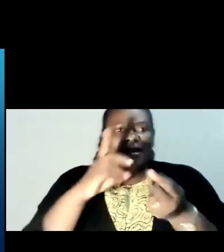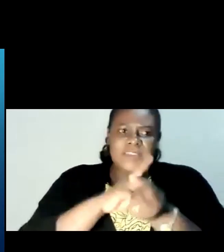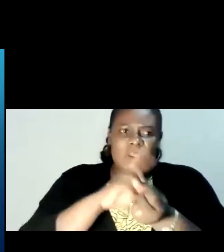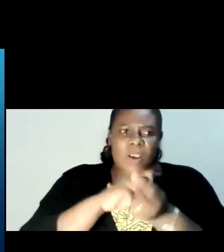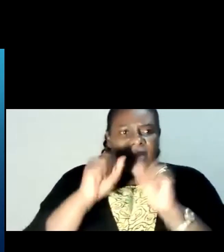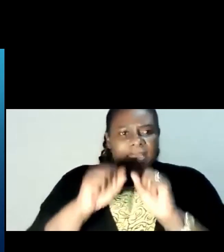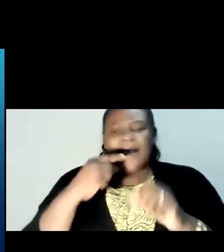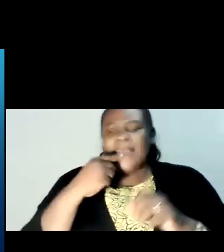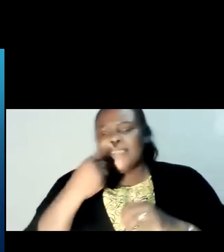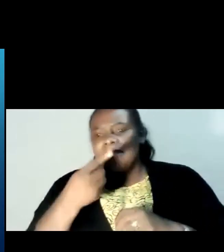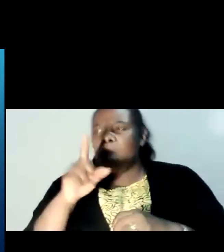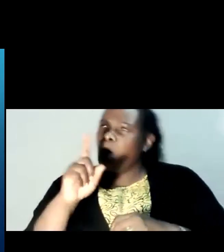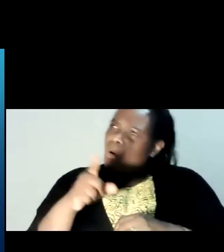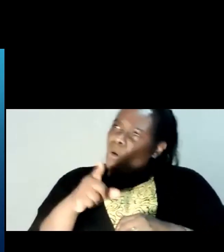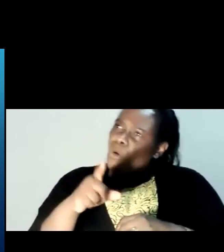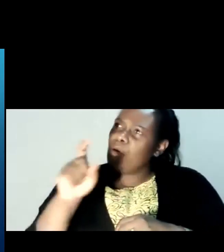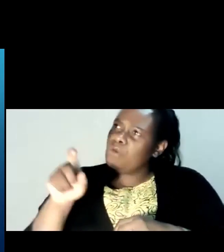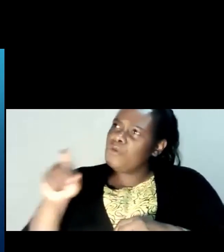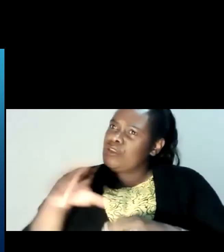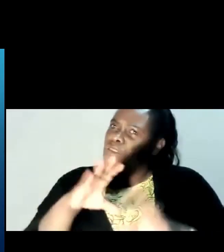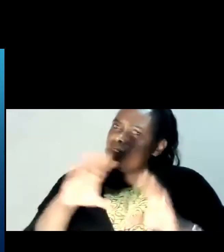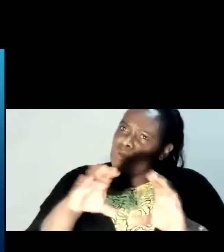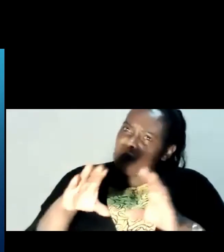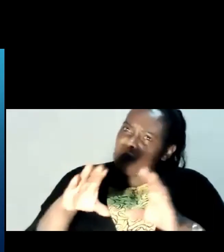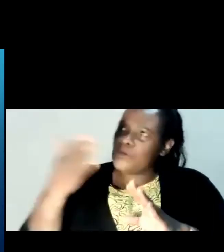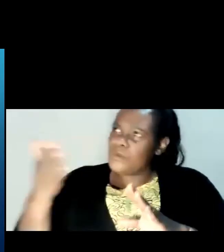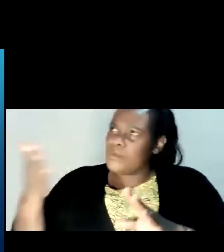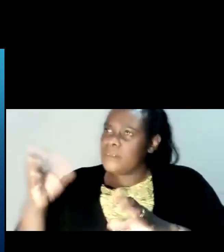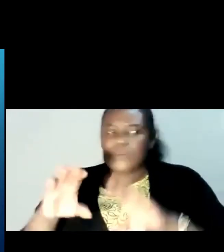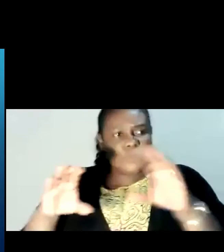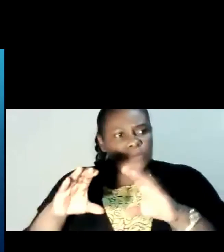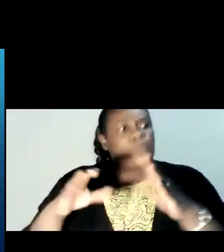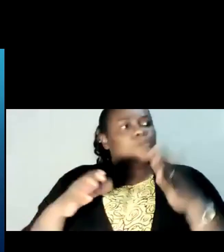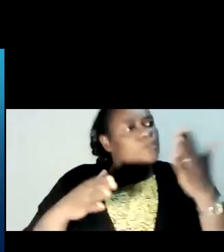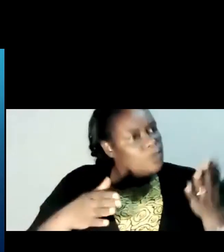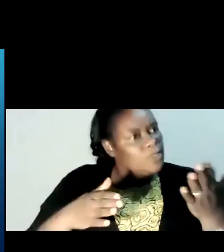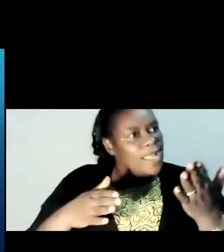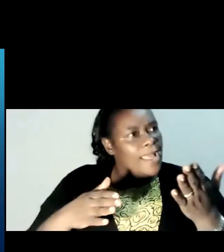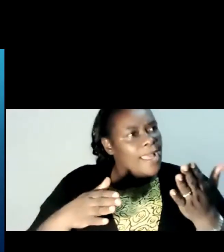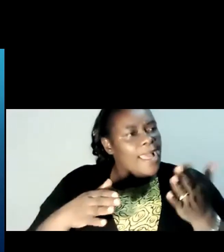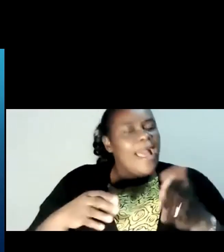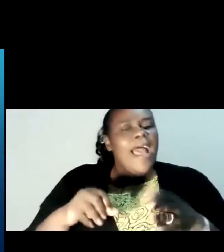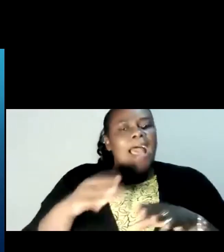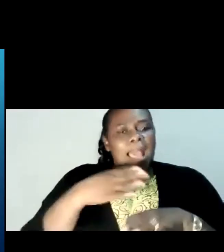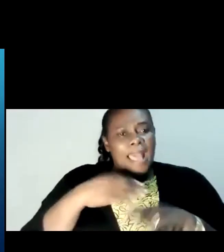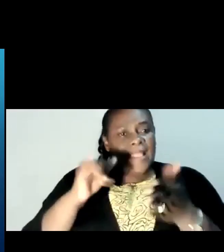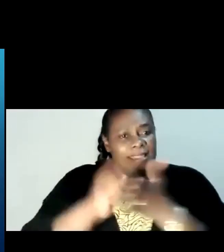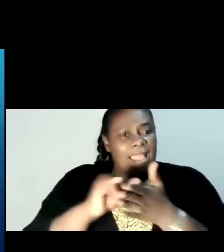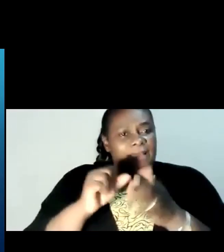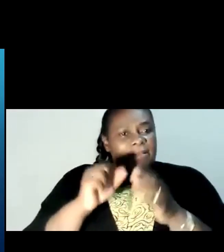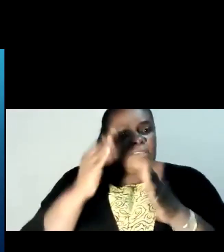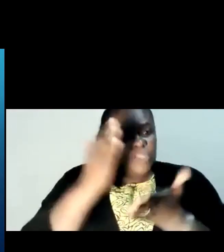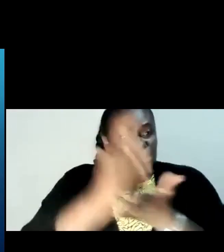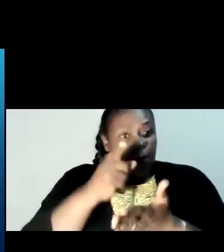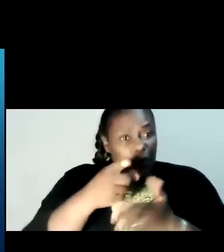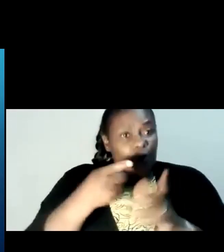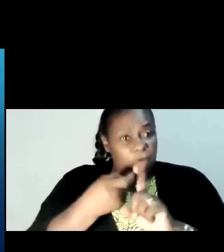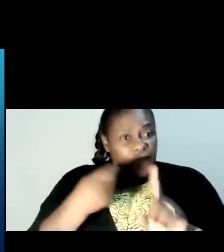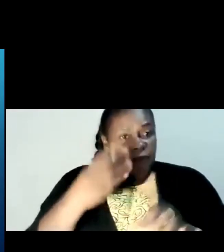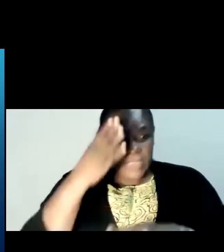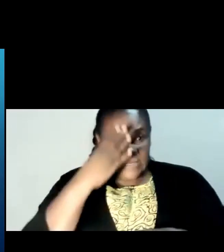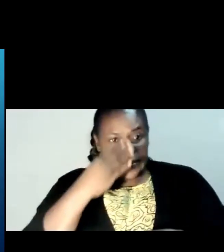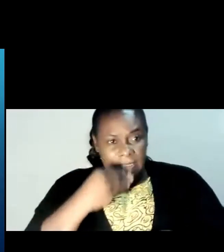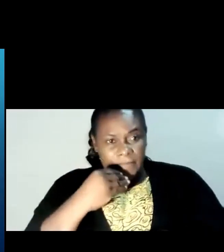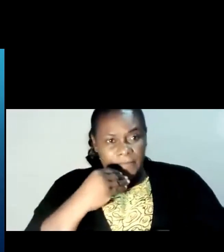of bedtime that might be affecting your ability to sleep. Because sometimes not sleeping can be caused by